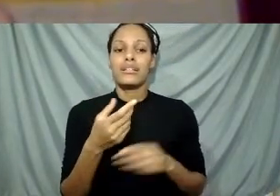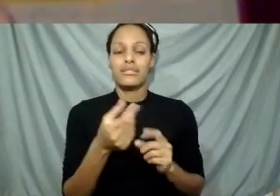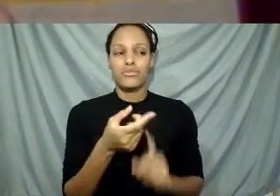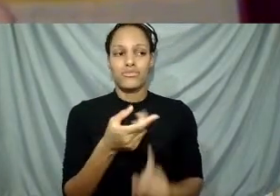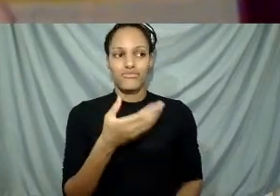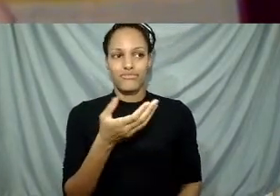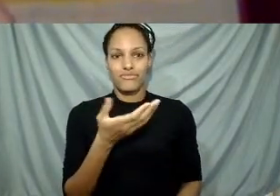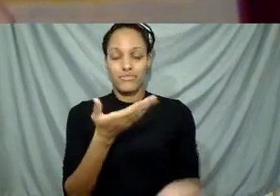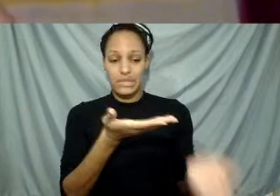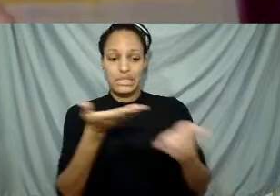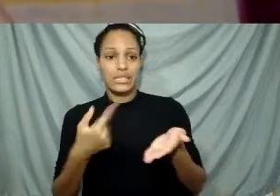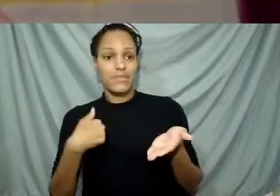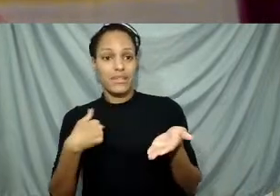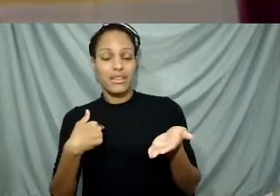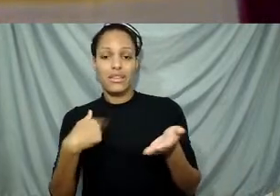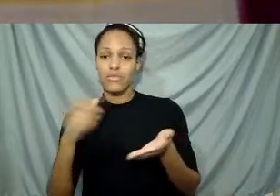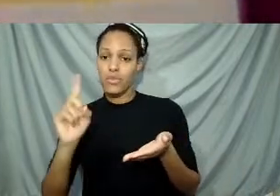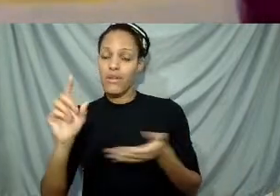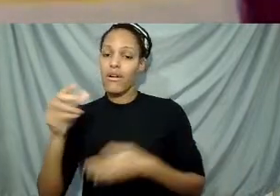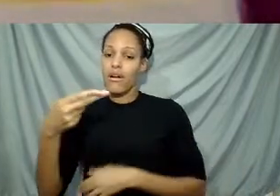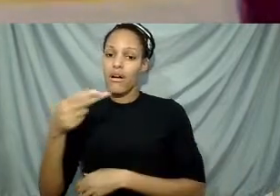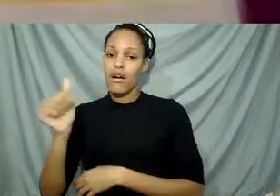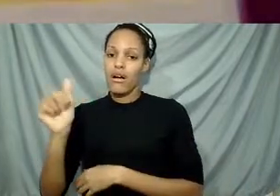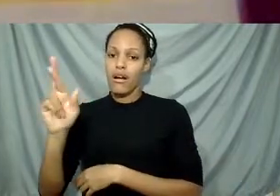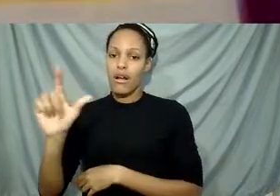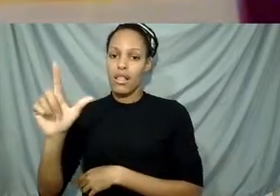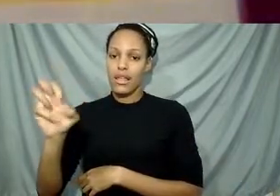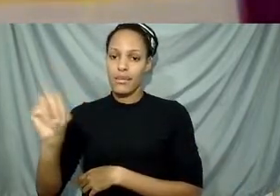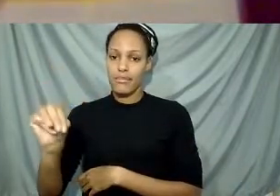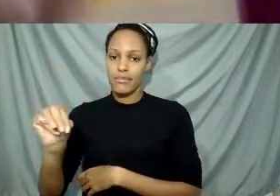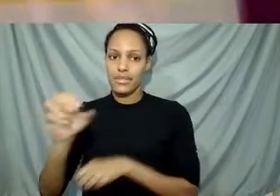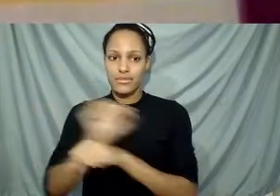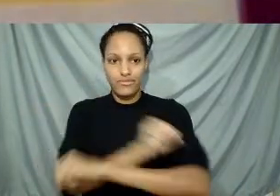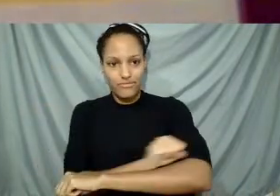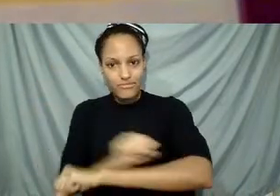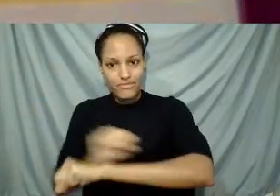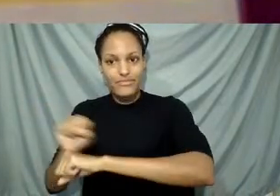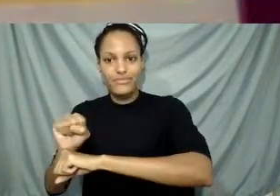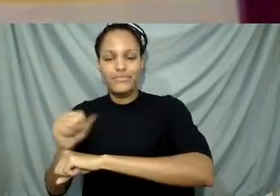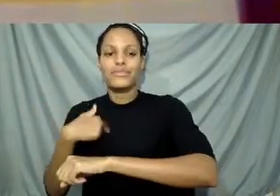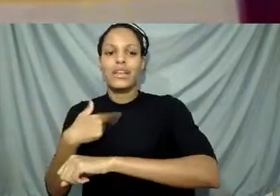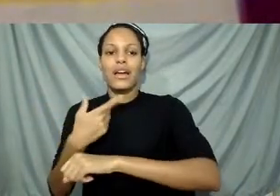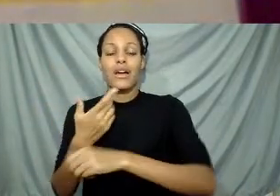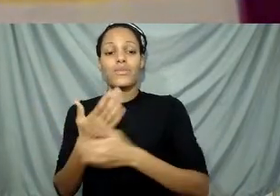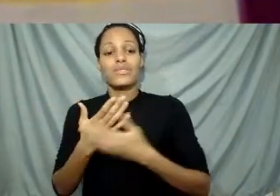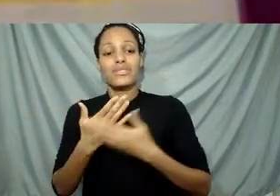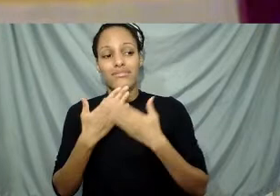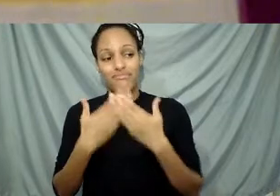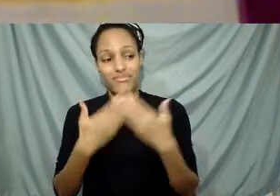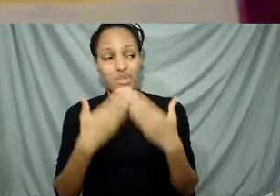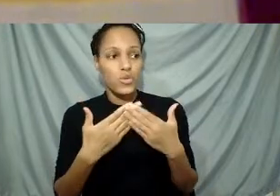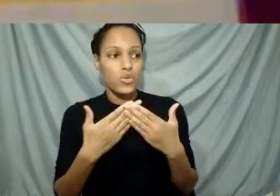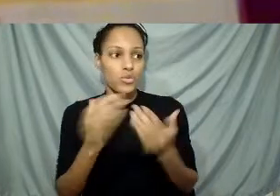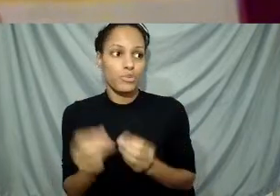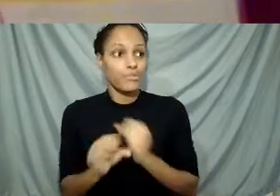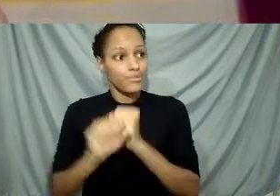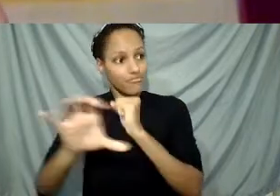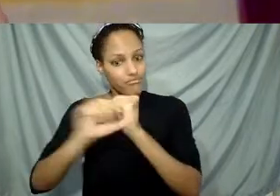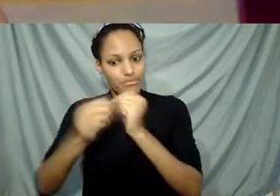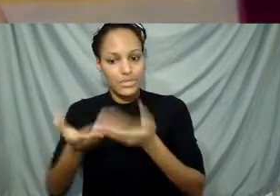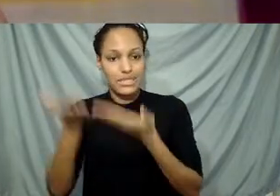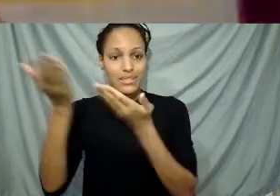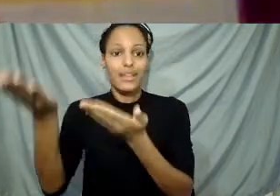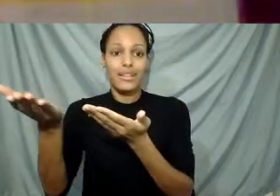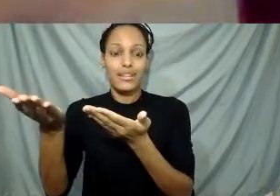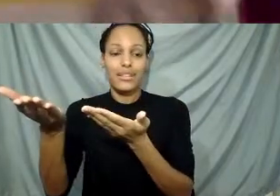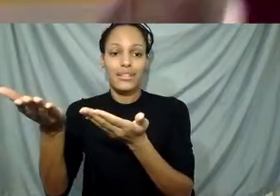Stage, I was so fortunate to be able to present it and premiere it at the Joyce. And